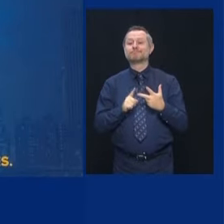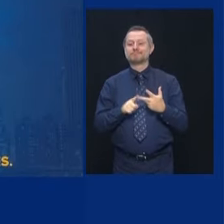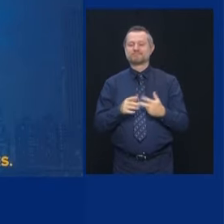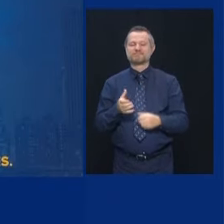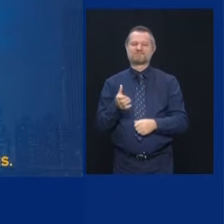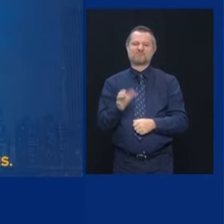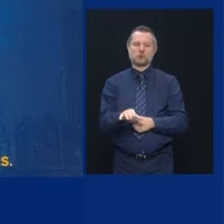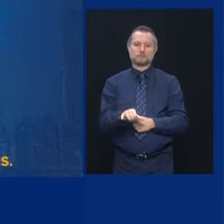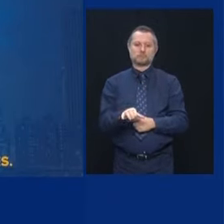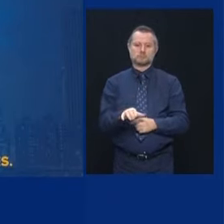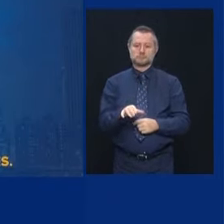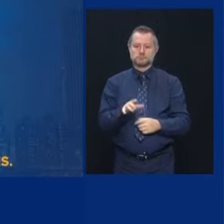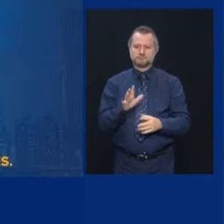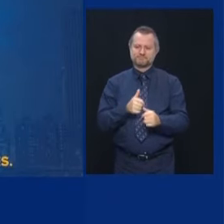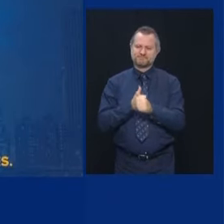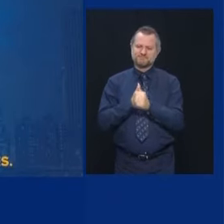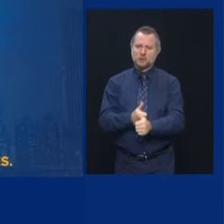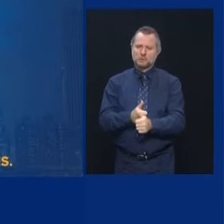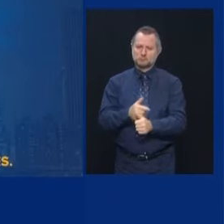Enforcement.